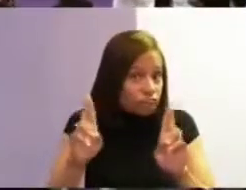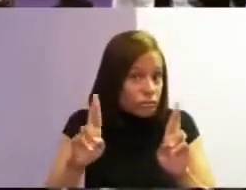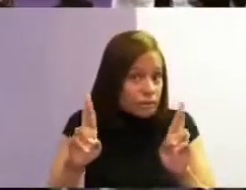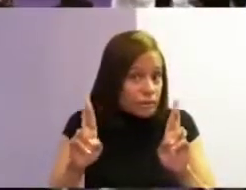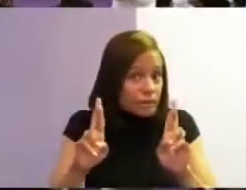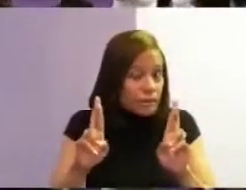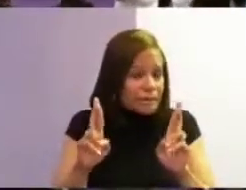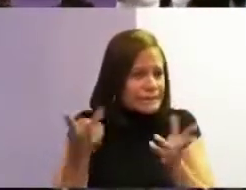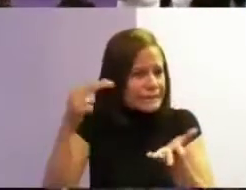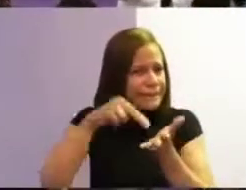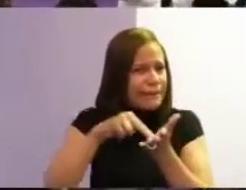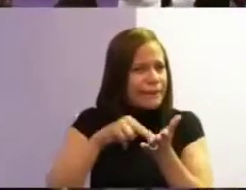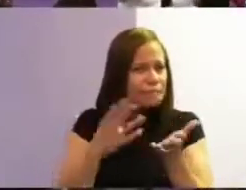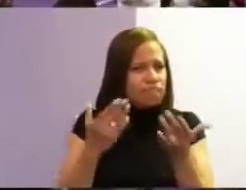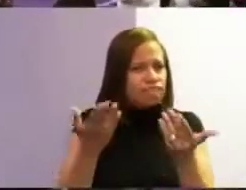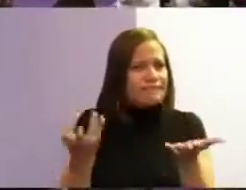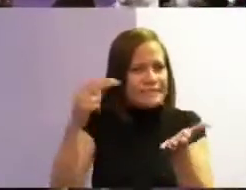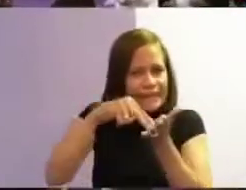Stand to your feet.